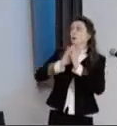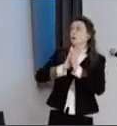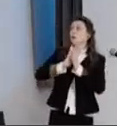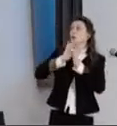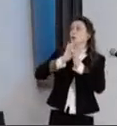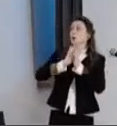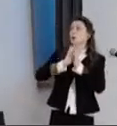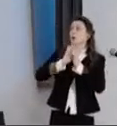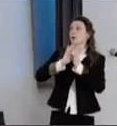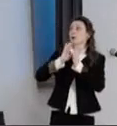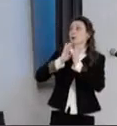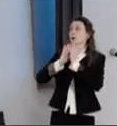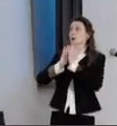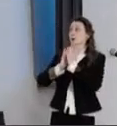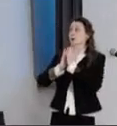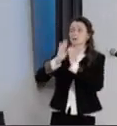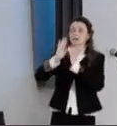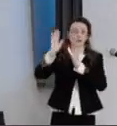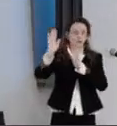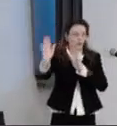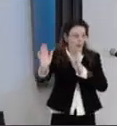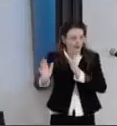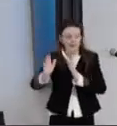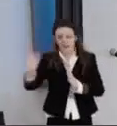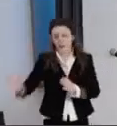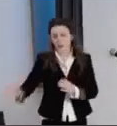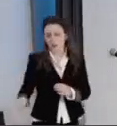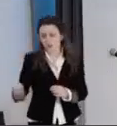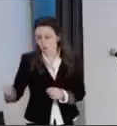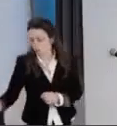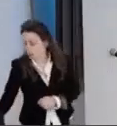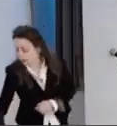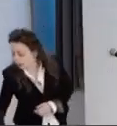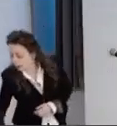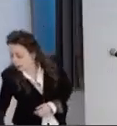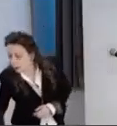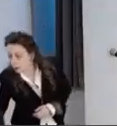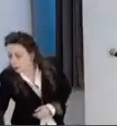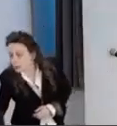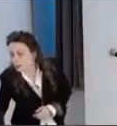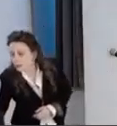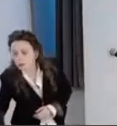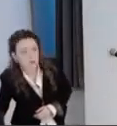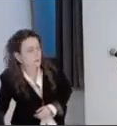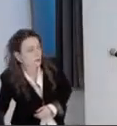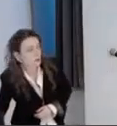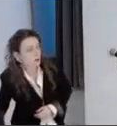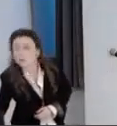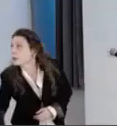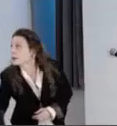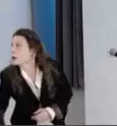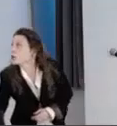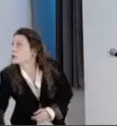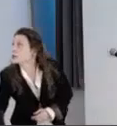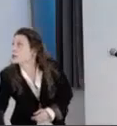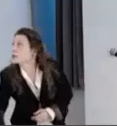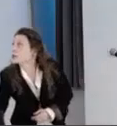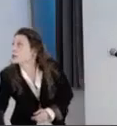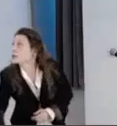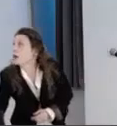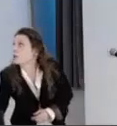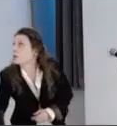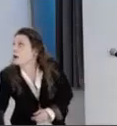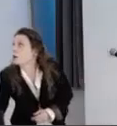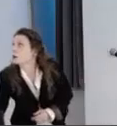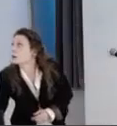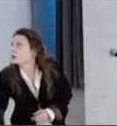if you move from appearance to reality and you sort of zoom in on this necklace, you will then gradually see